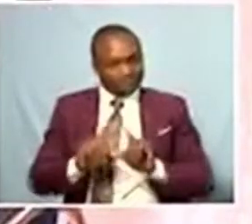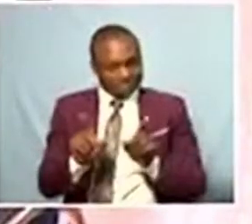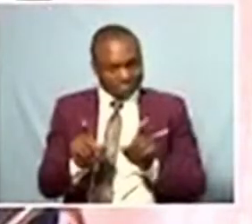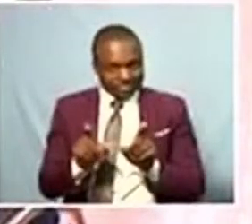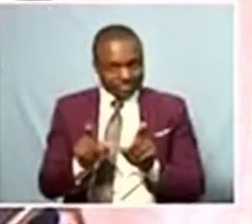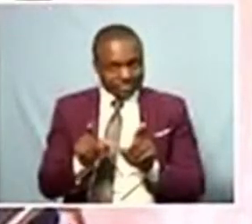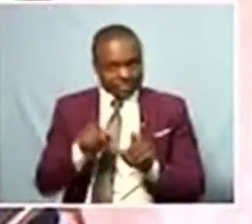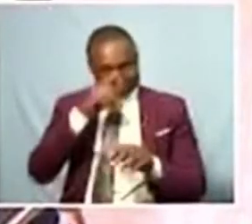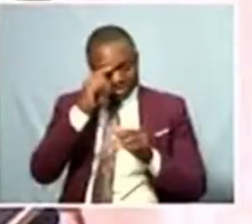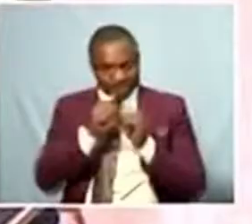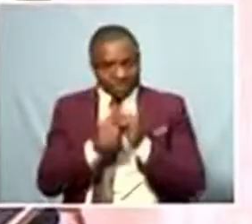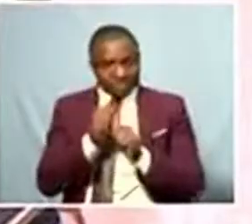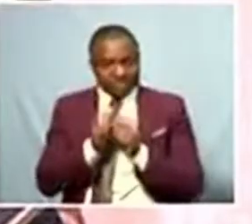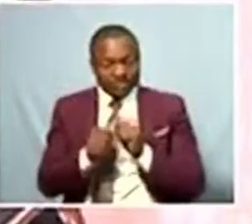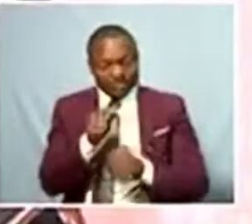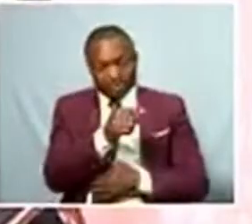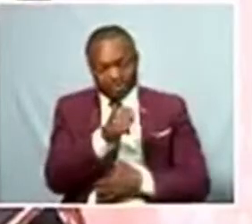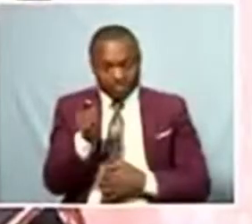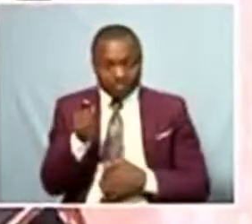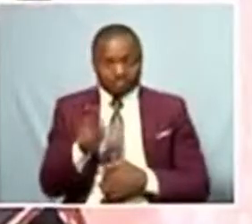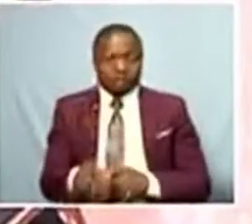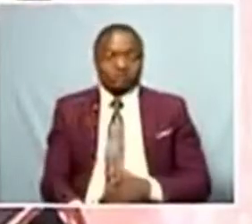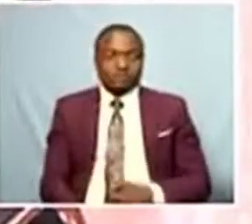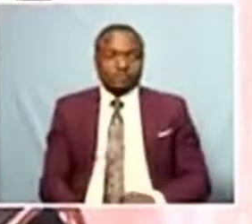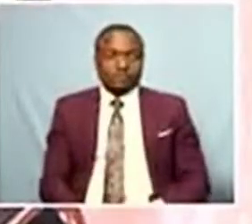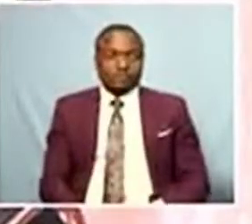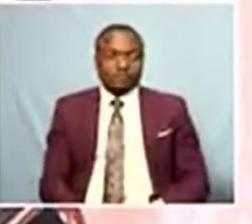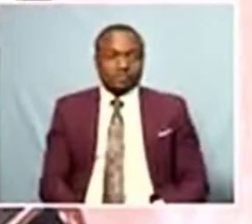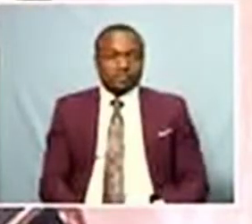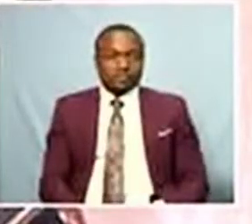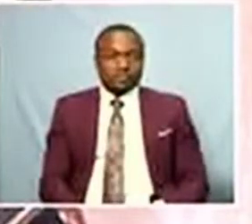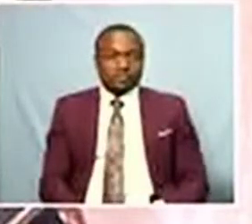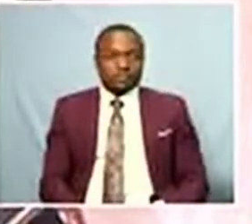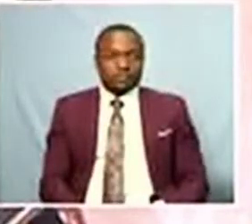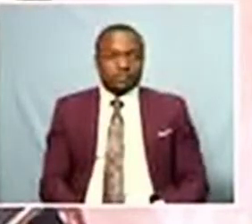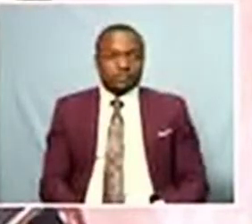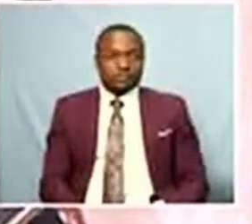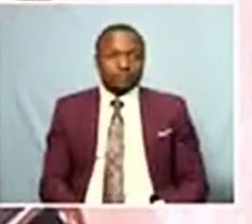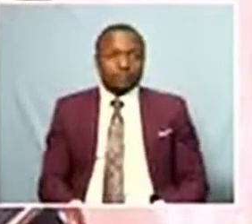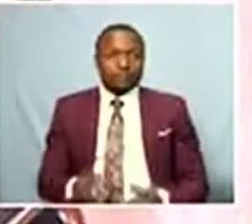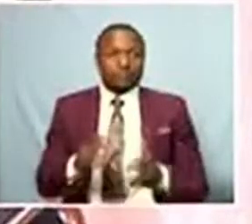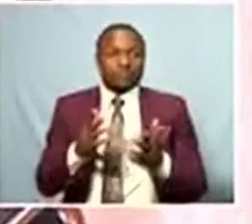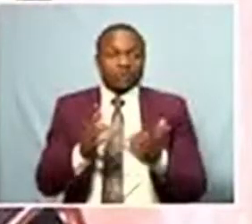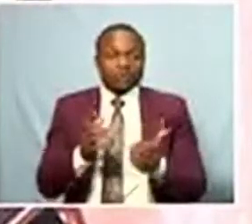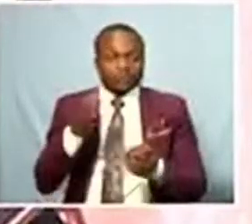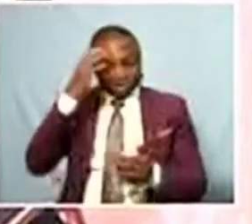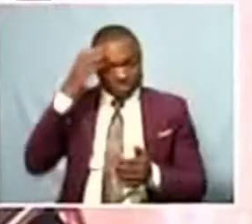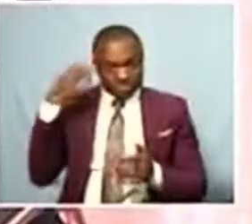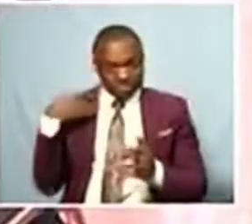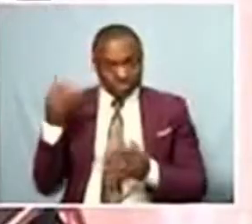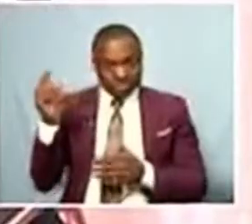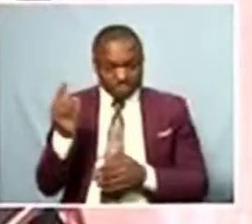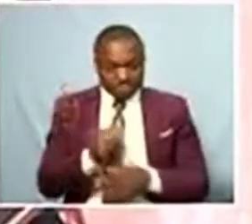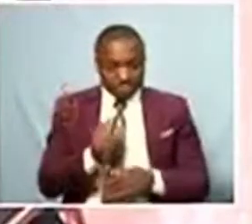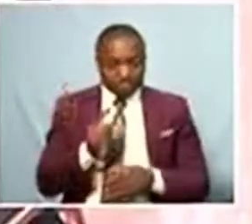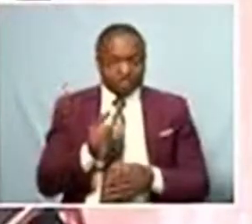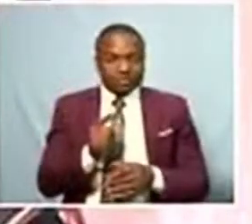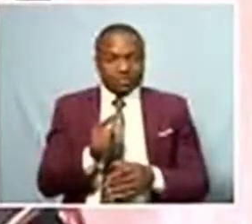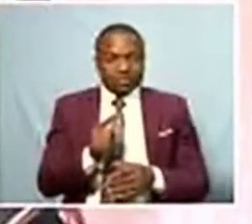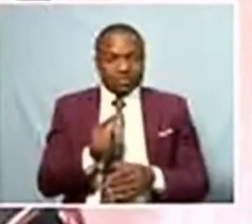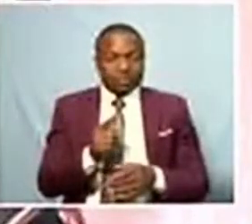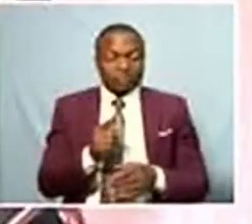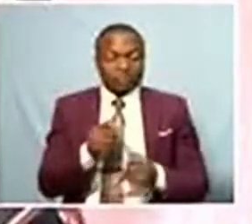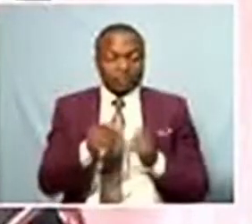because they've opted for an officer to come from Pretoria to collect the passports here. They give us certain